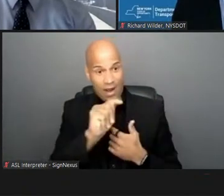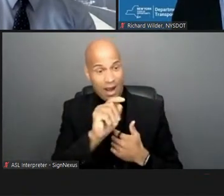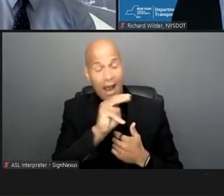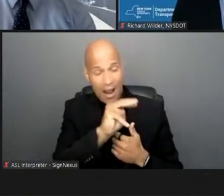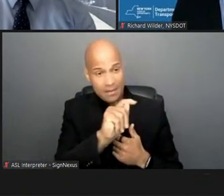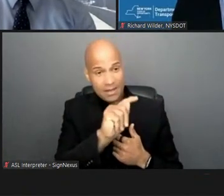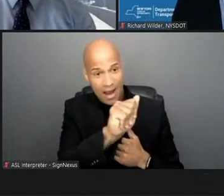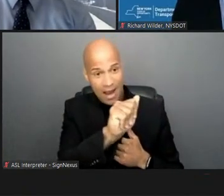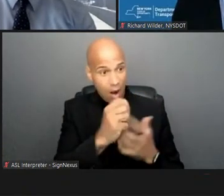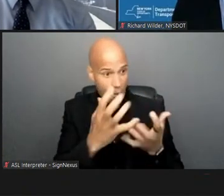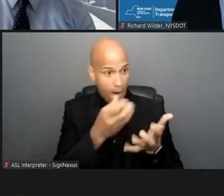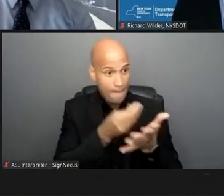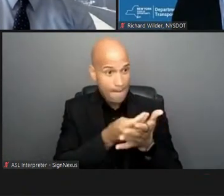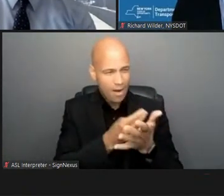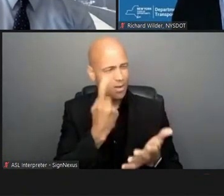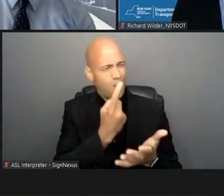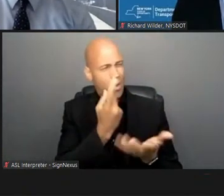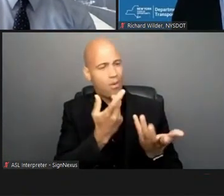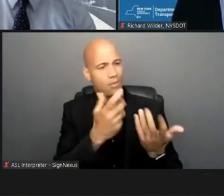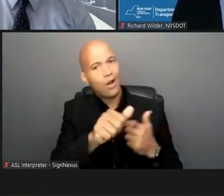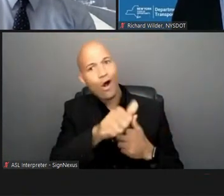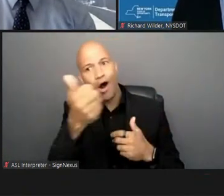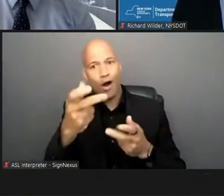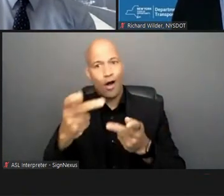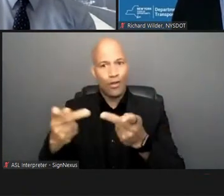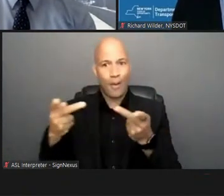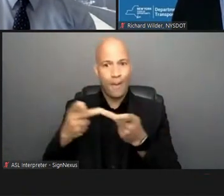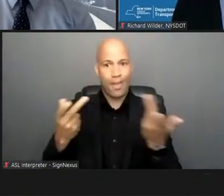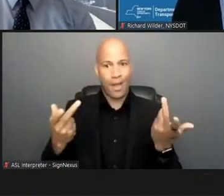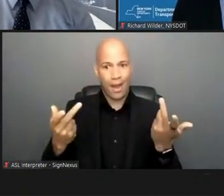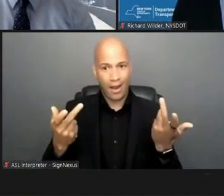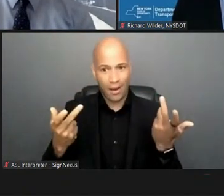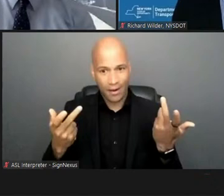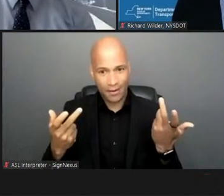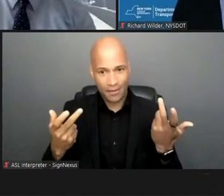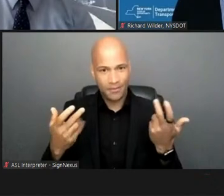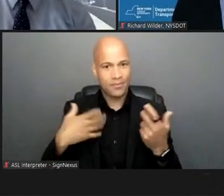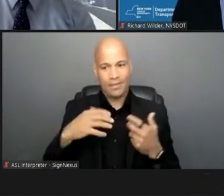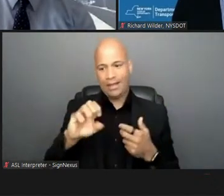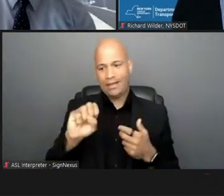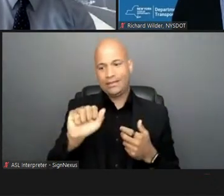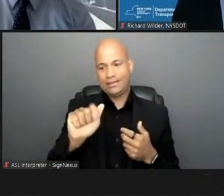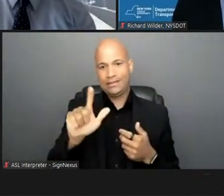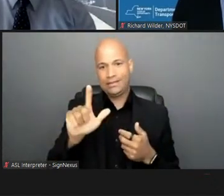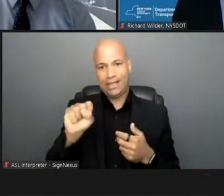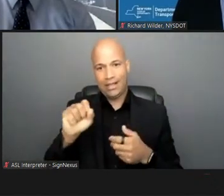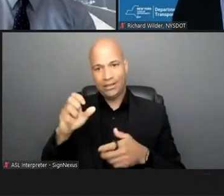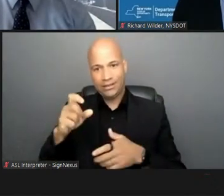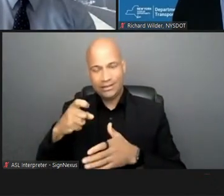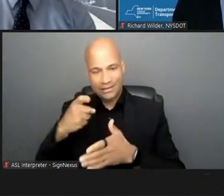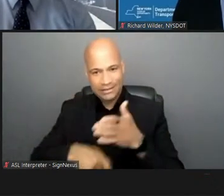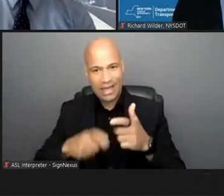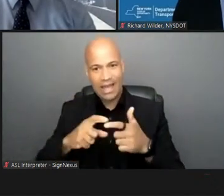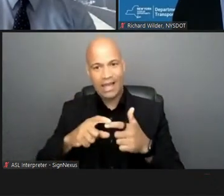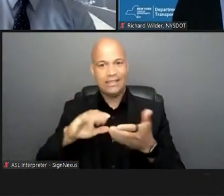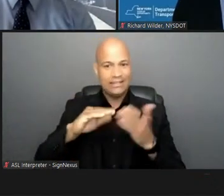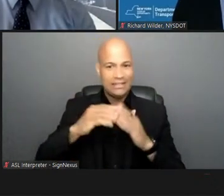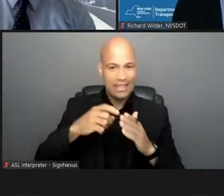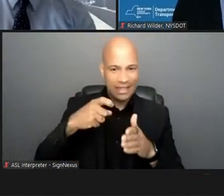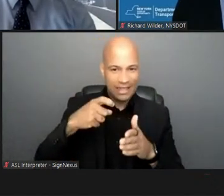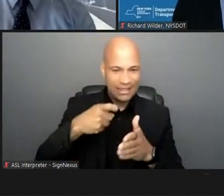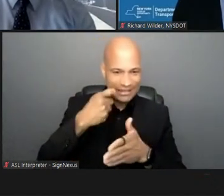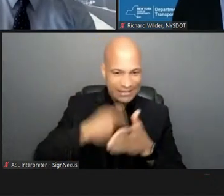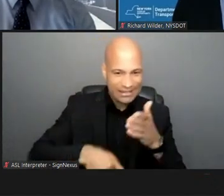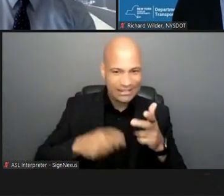MTA always wants money maybe get it from somewhere else this time you've got my sales you've got my sales tax you've got my state income tax you got my city income tax you've got an